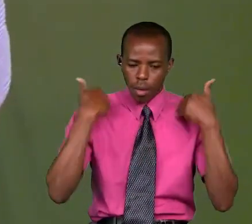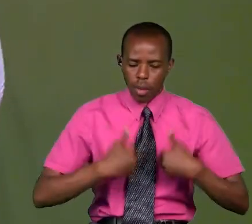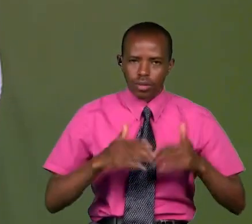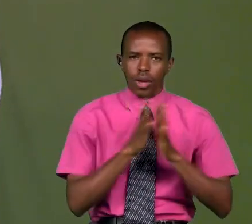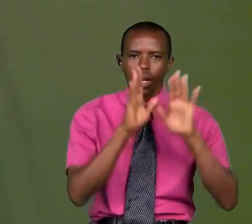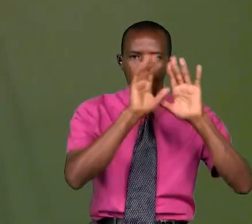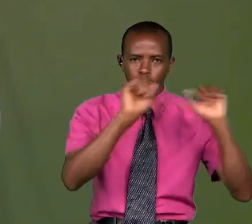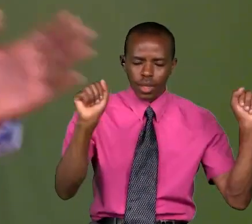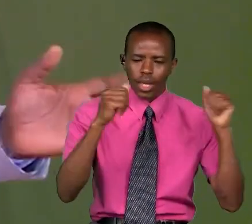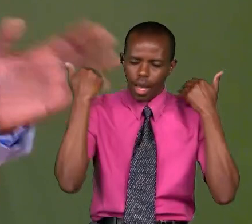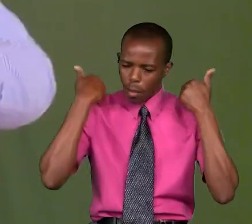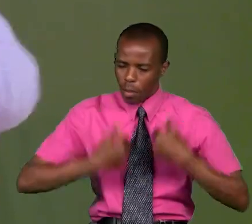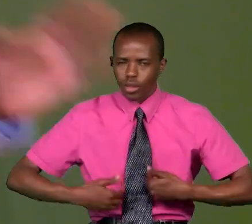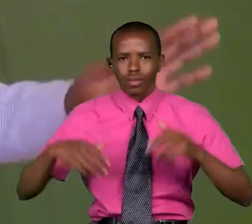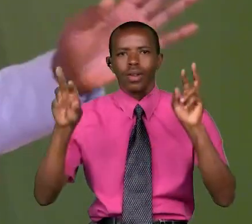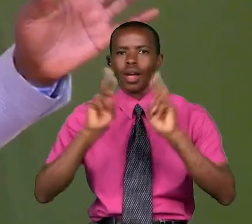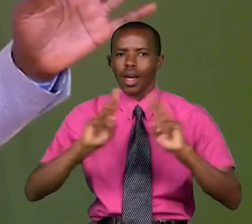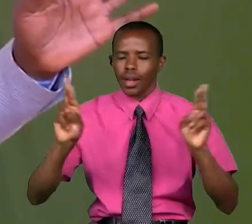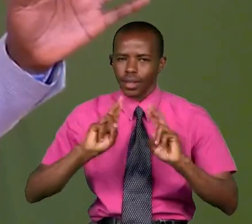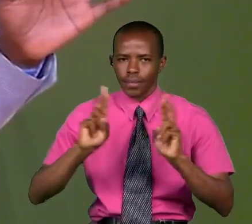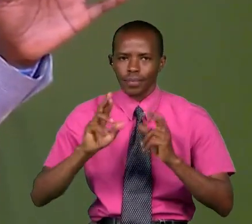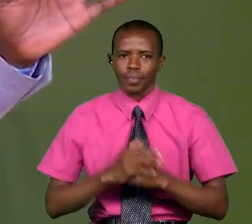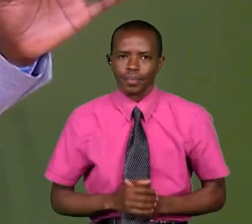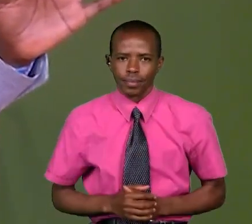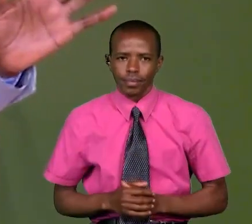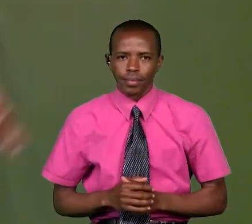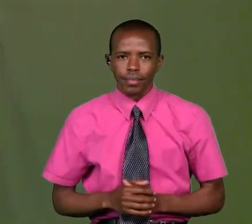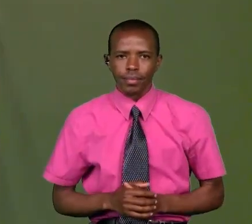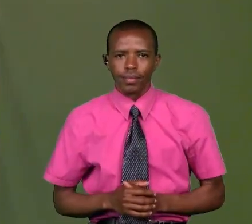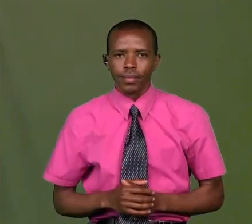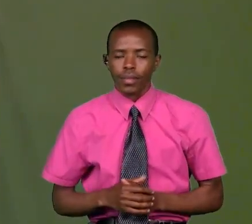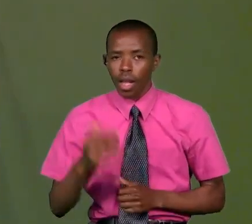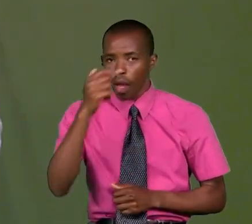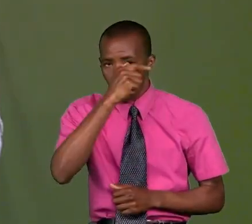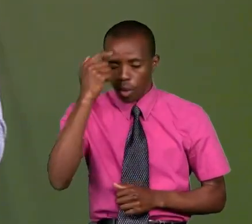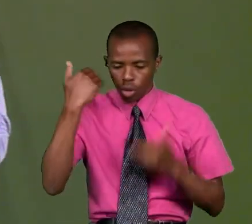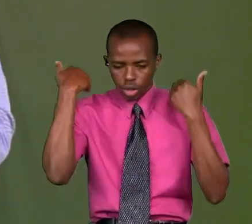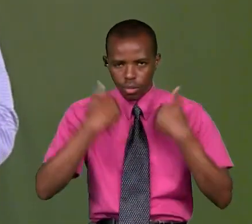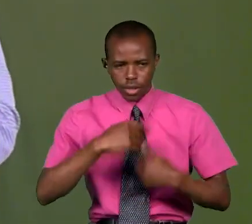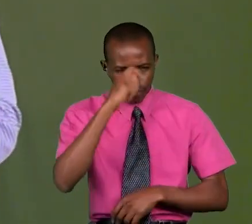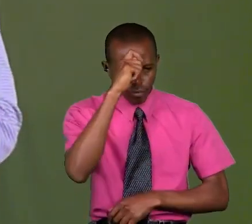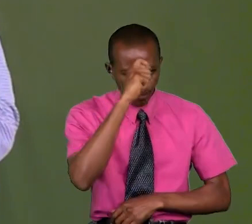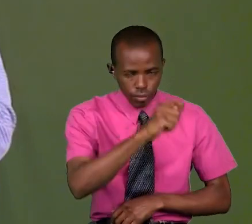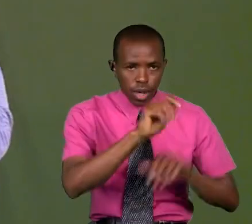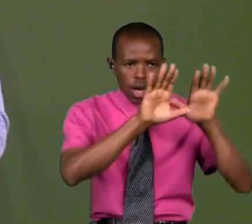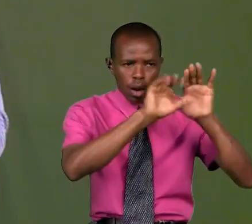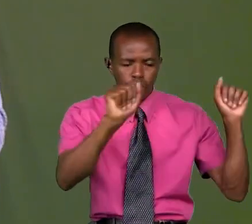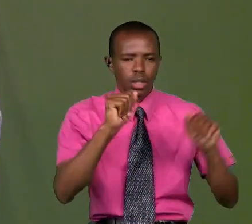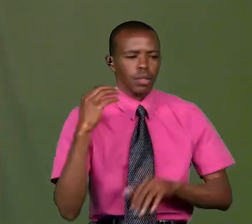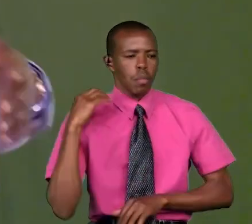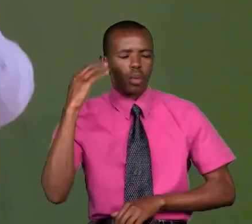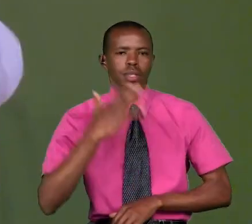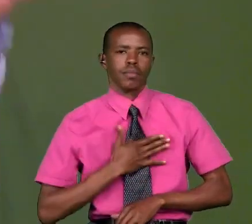Mimi niko asubuhi na mapema bila condition. Kwa sababu mimi namheshimu rais. Yeye ni mdosi